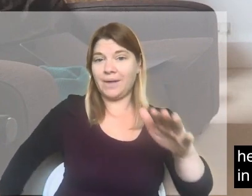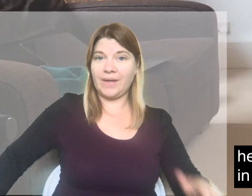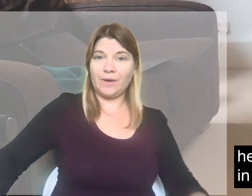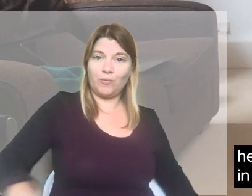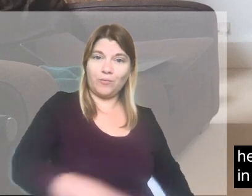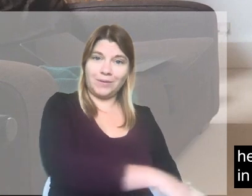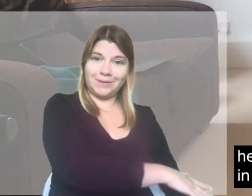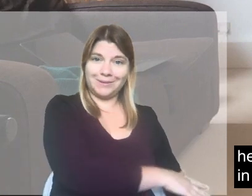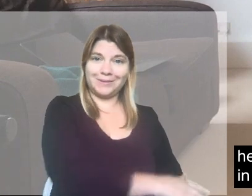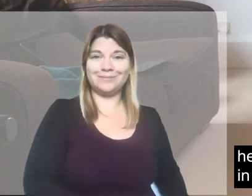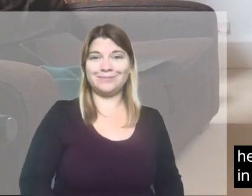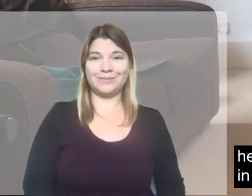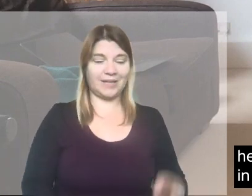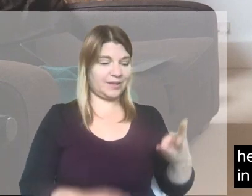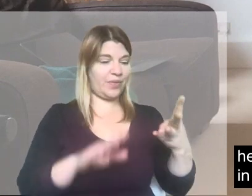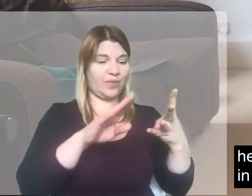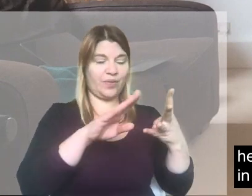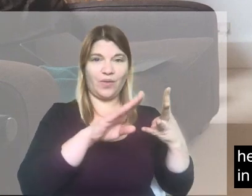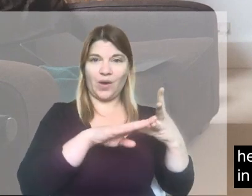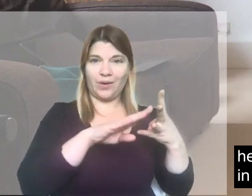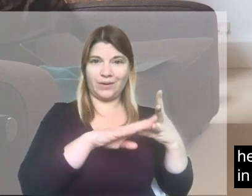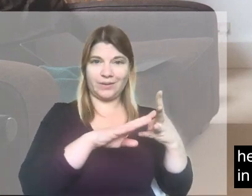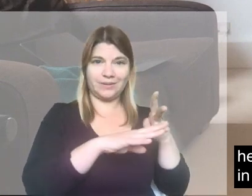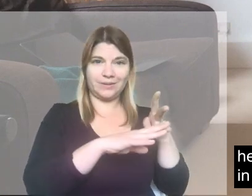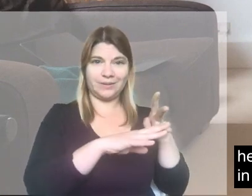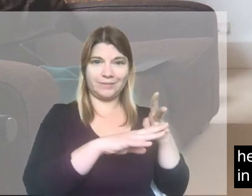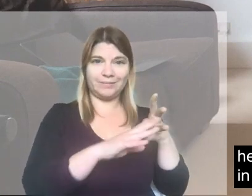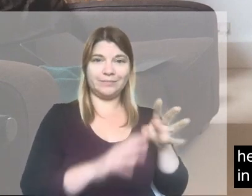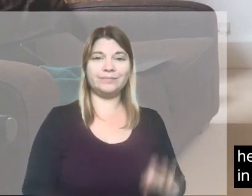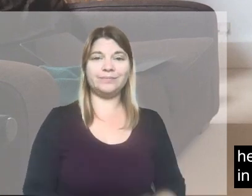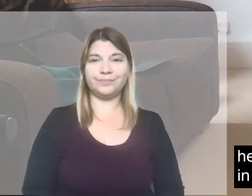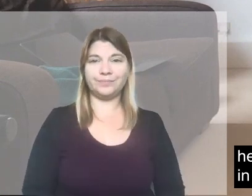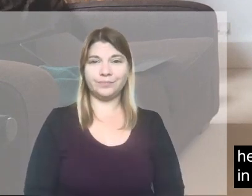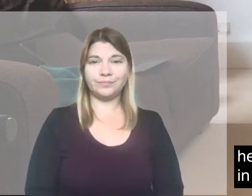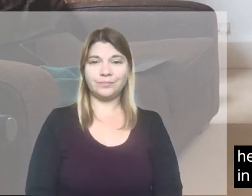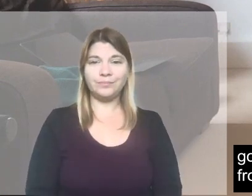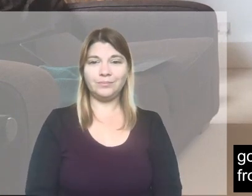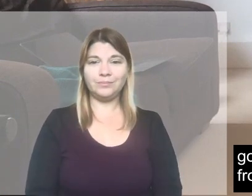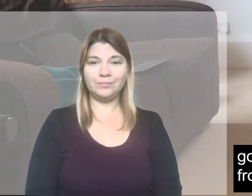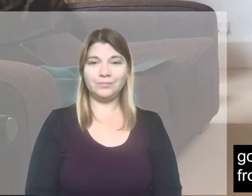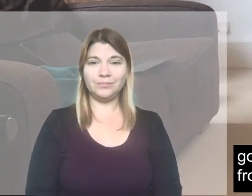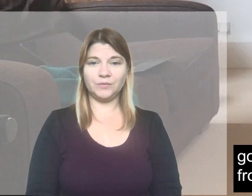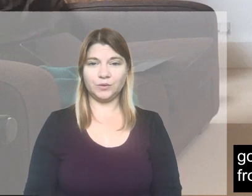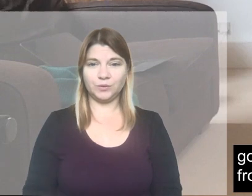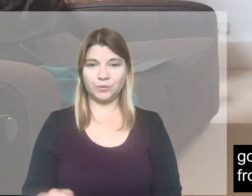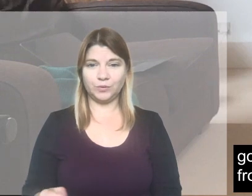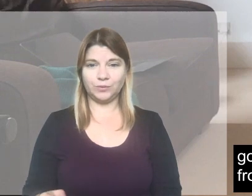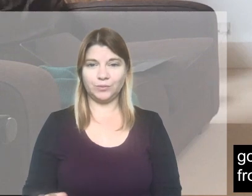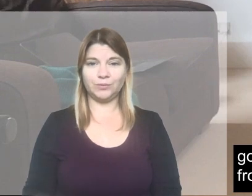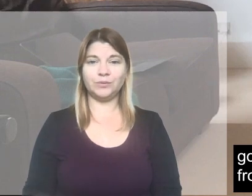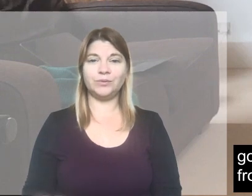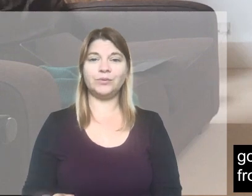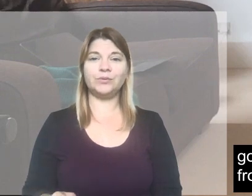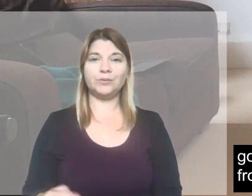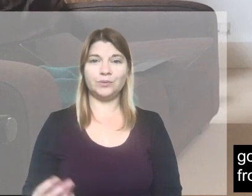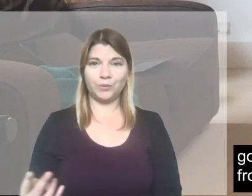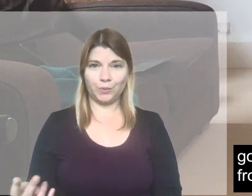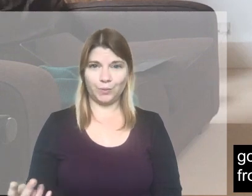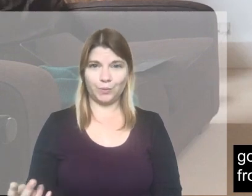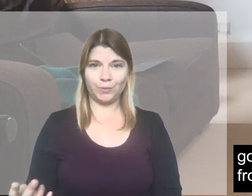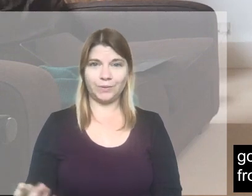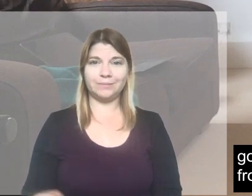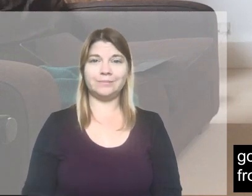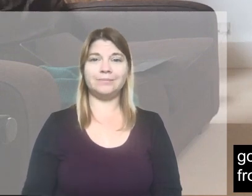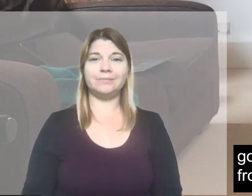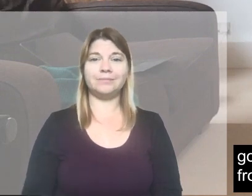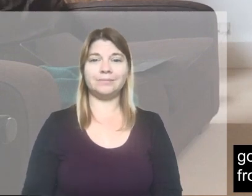to cross the right arm in front as we twist our shoulders. So we go cross one, and then the left hand